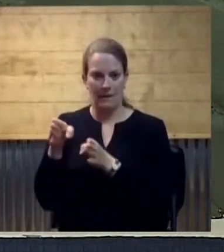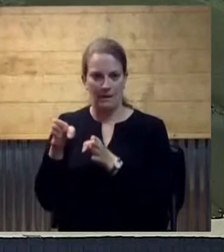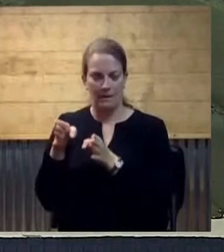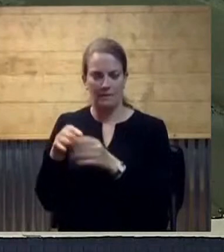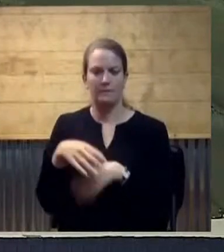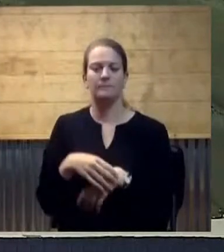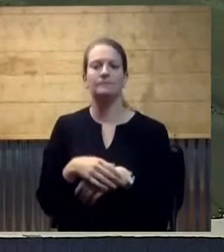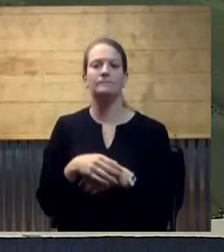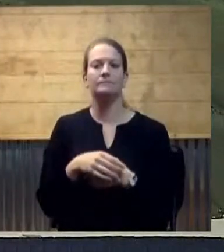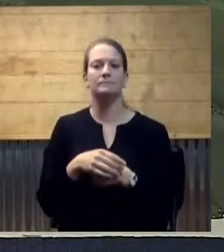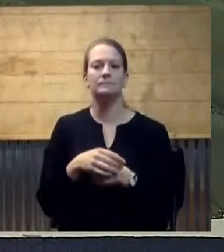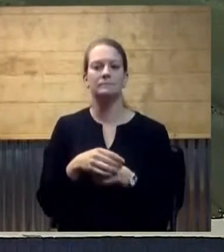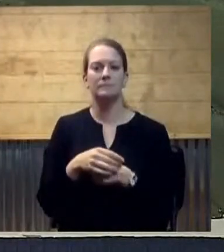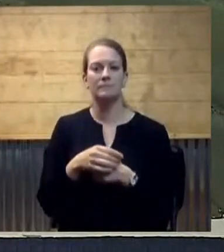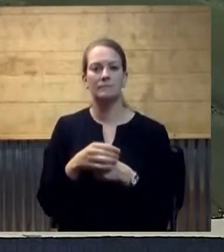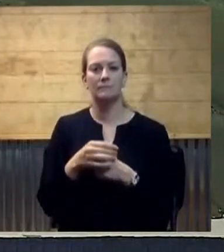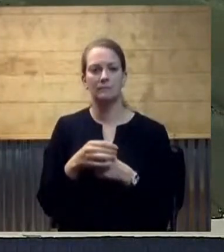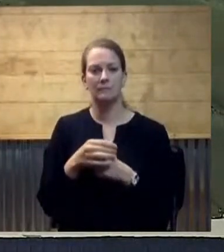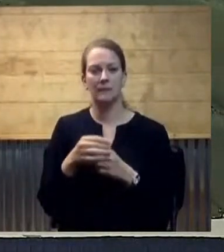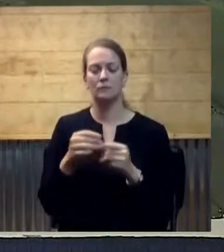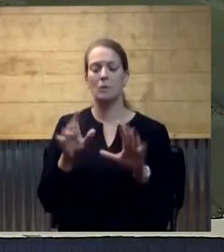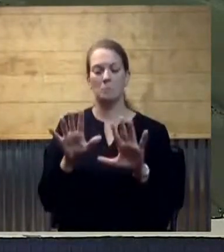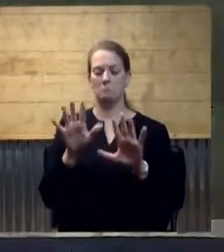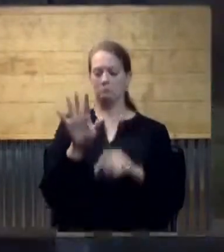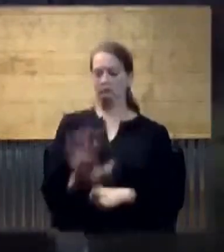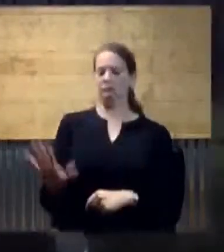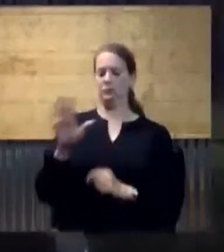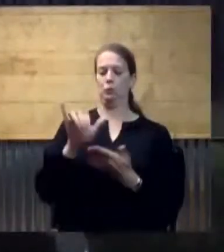individually besides the global determination.